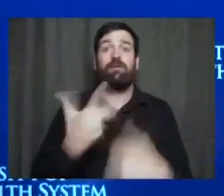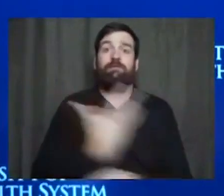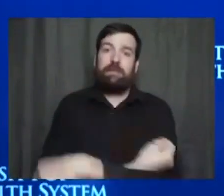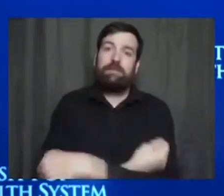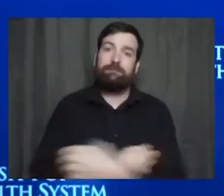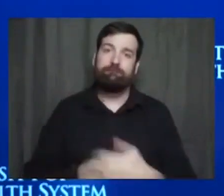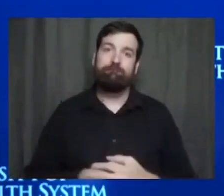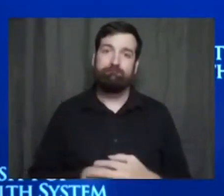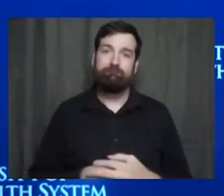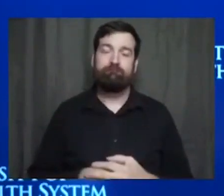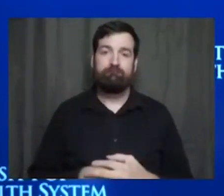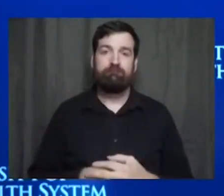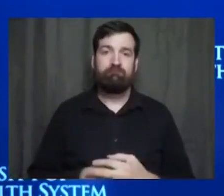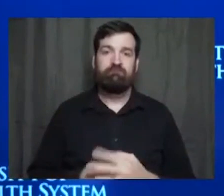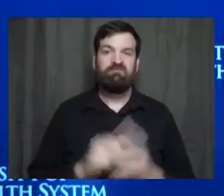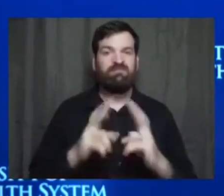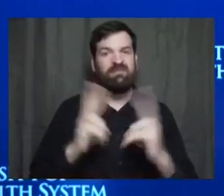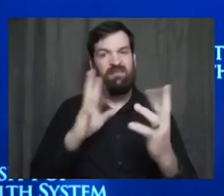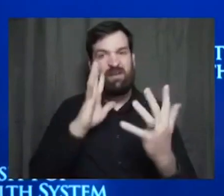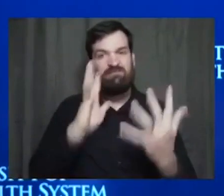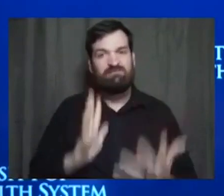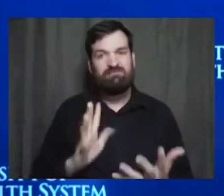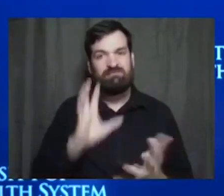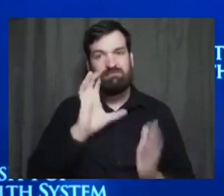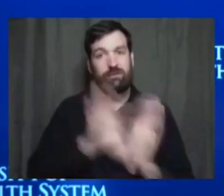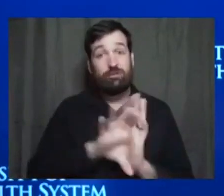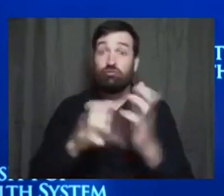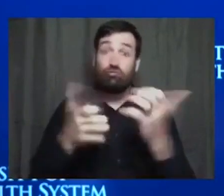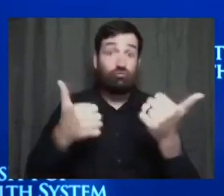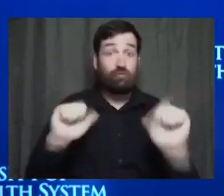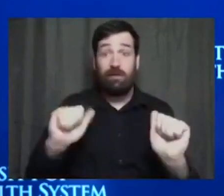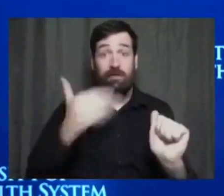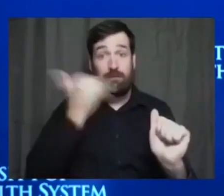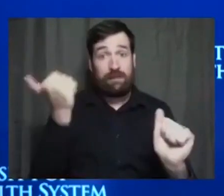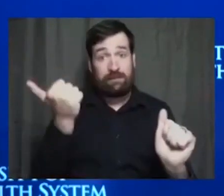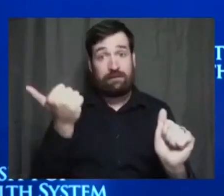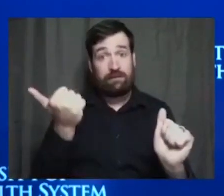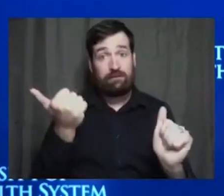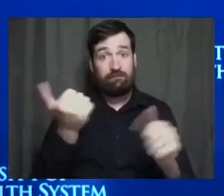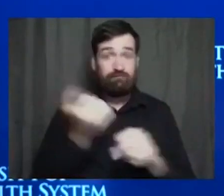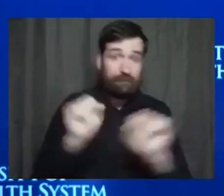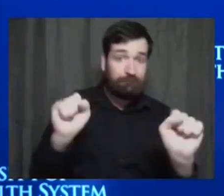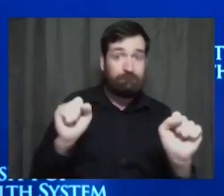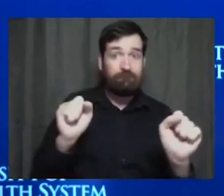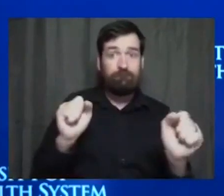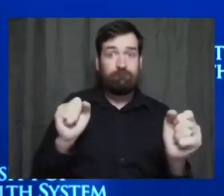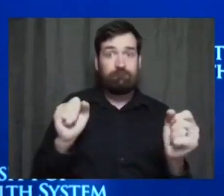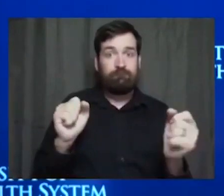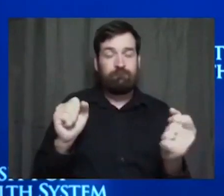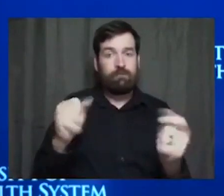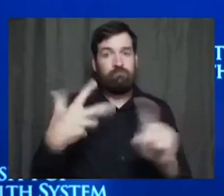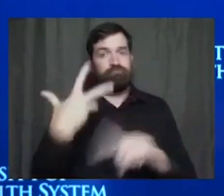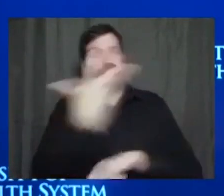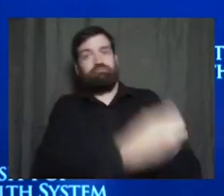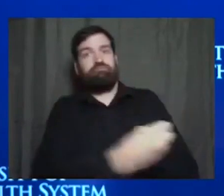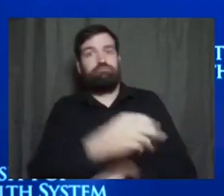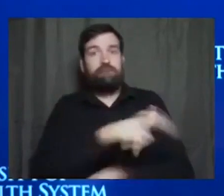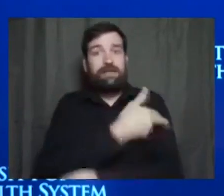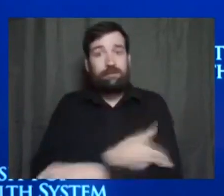pictures. We are doing all we can to help this patient and get this patient out of the hospital in a good way.